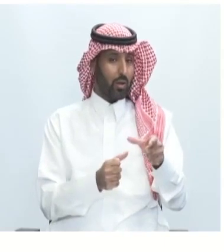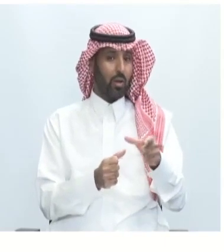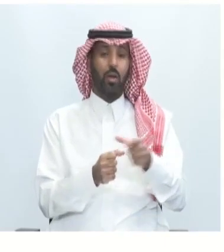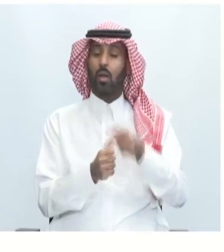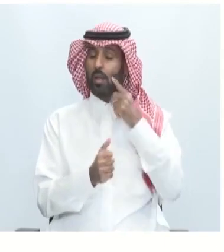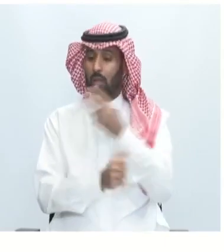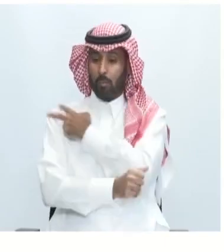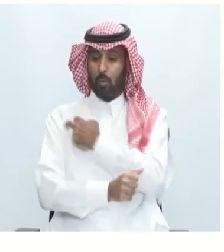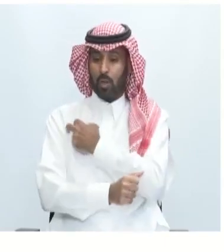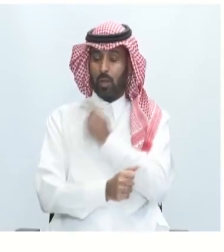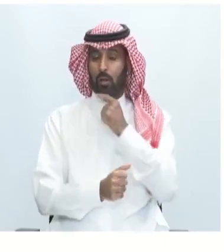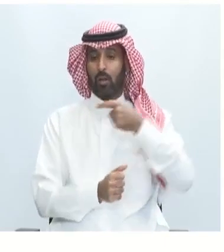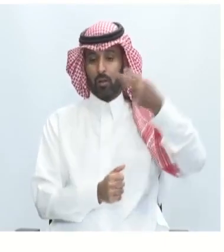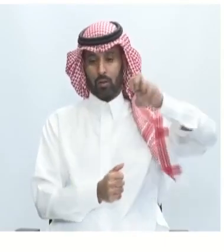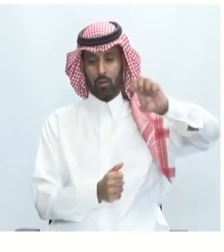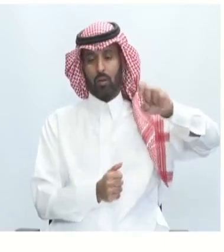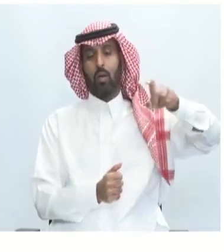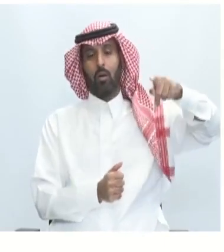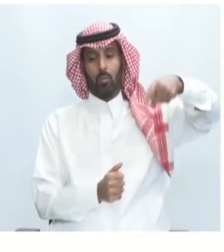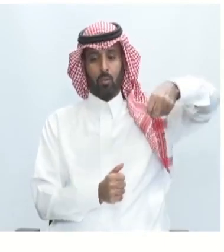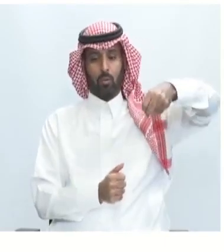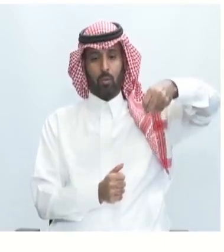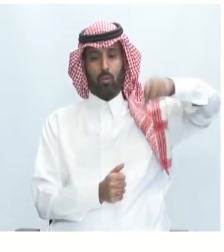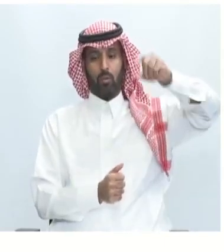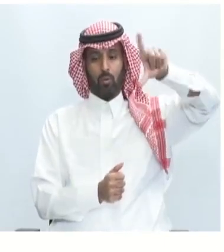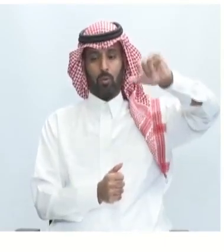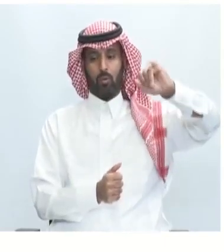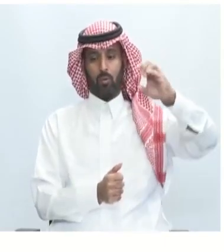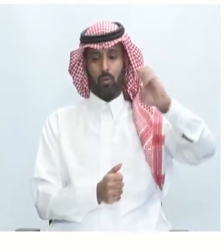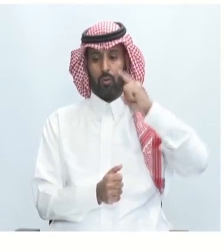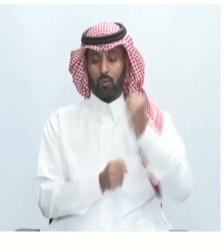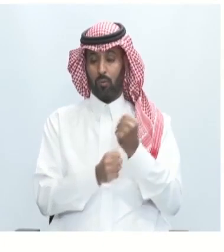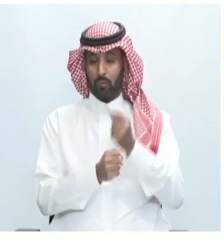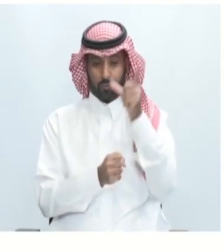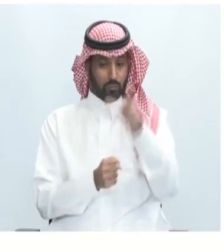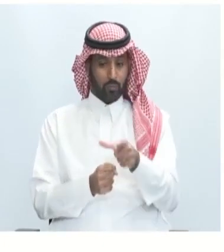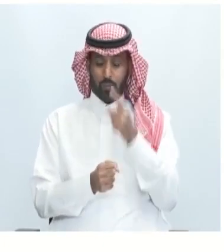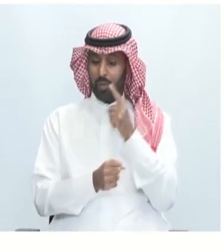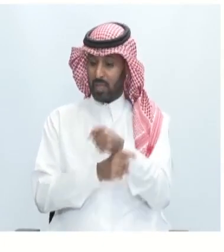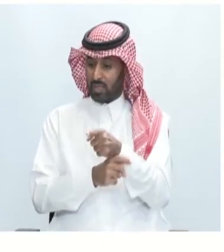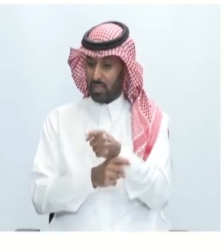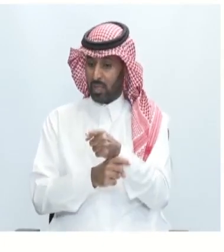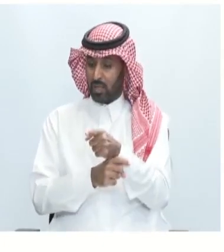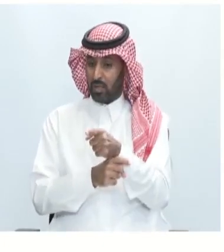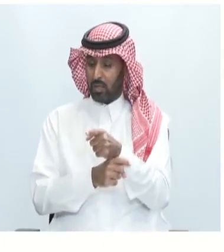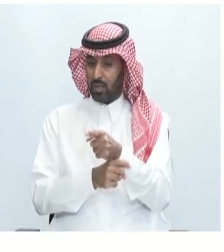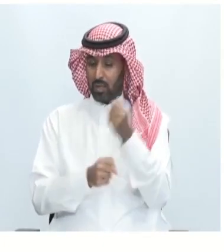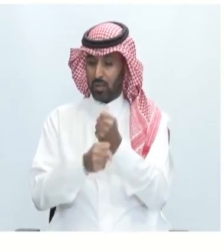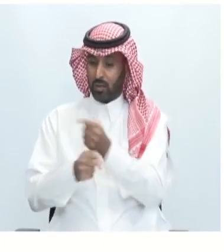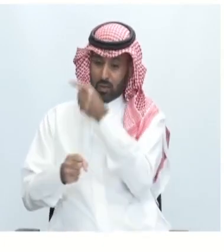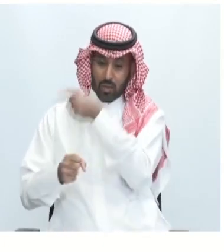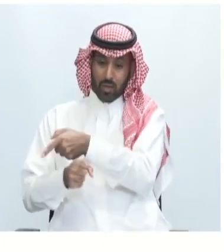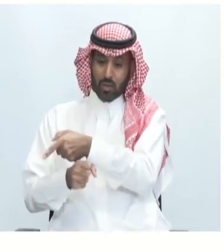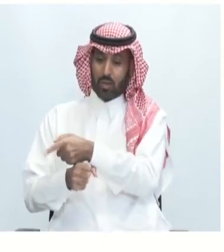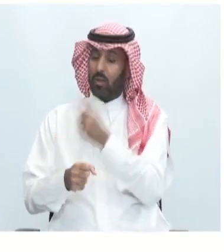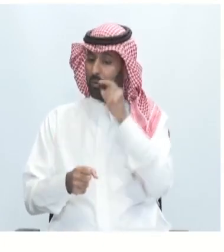the police. The subject is the police. The action here, or the verb, is accused, and the object